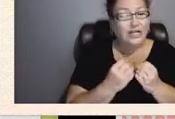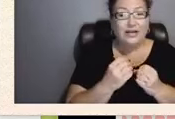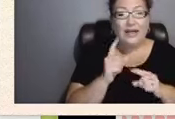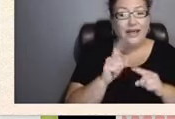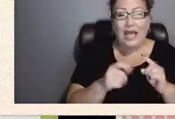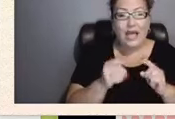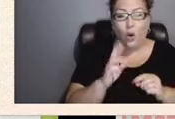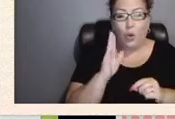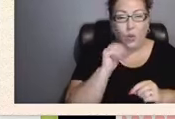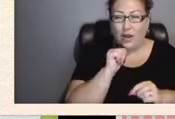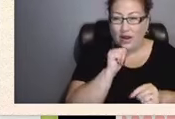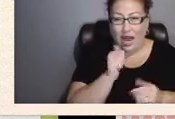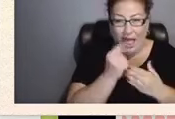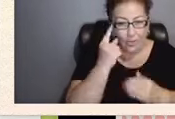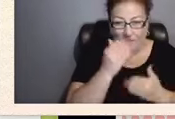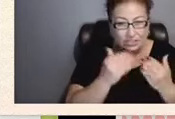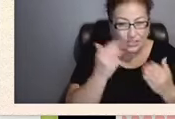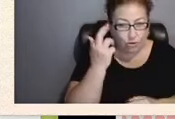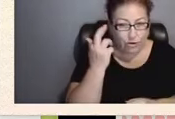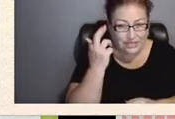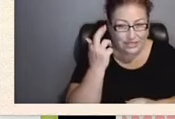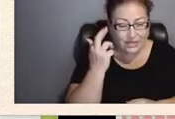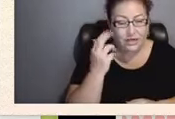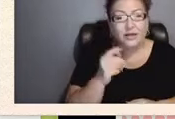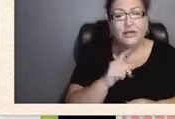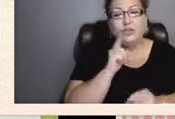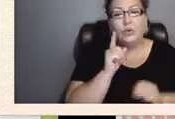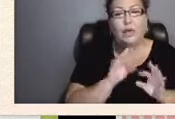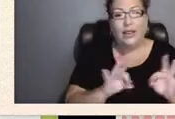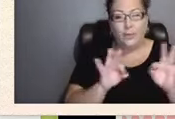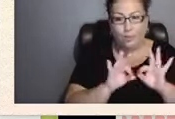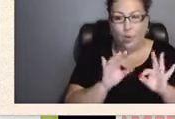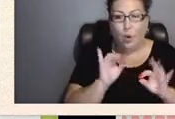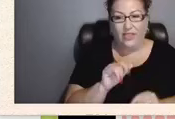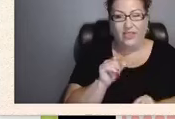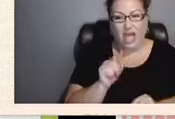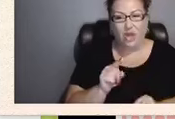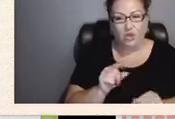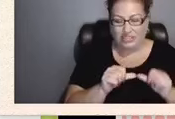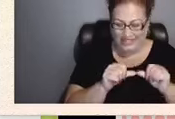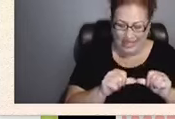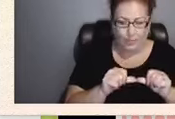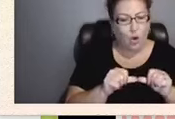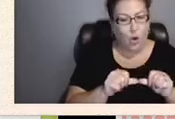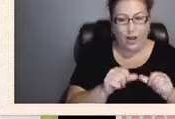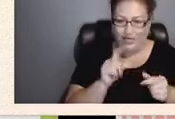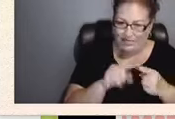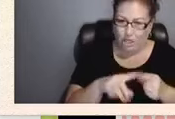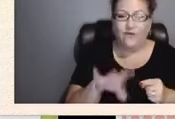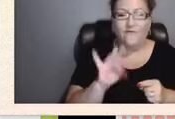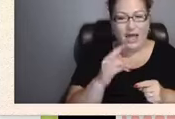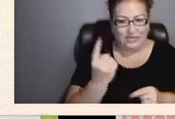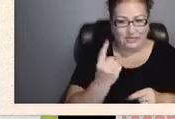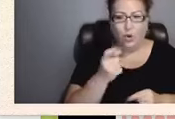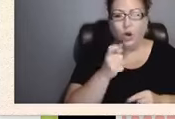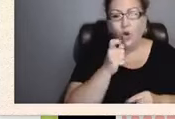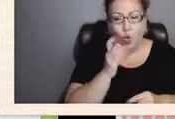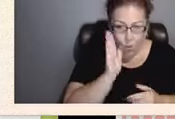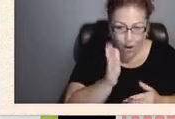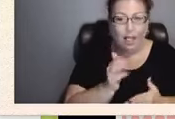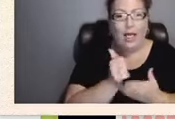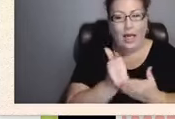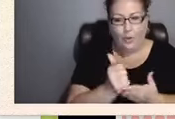for some reason, it's very important that you just keep going until you find someone who will help you, because